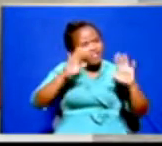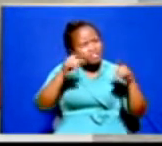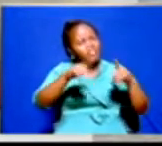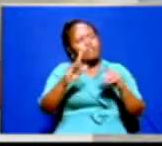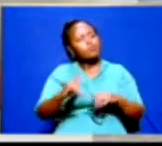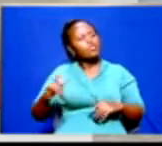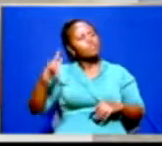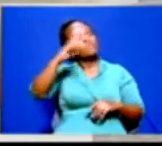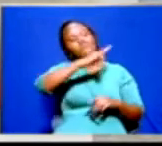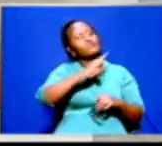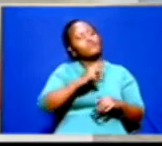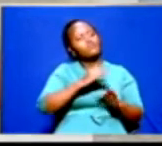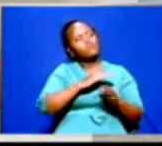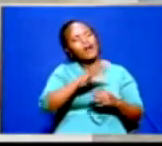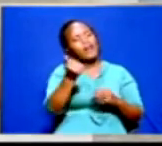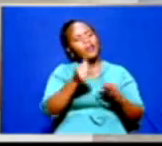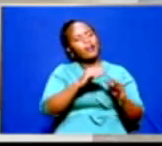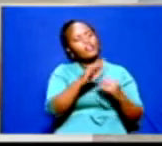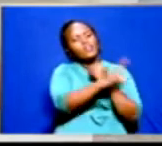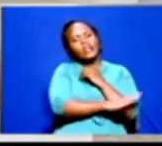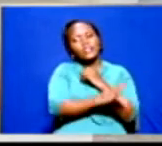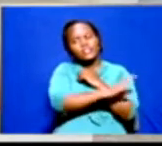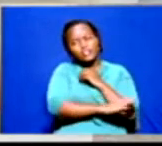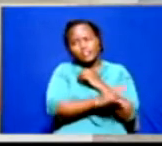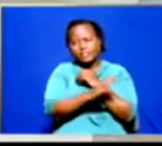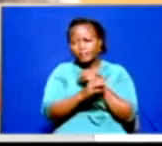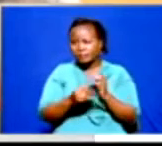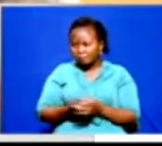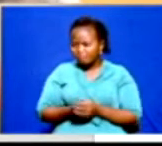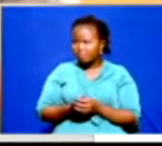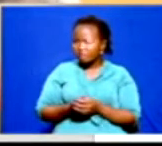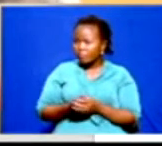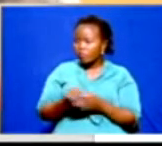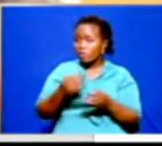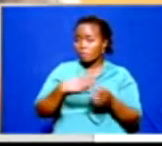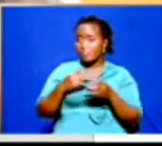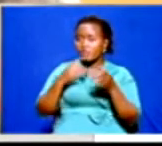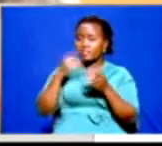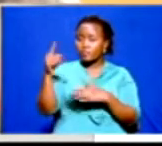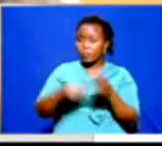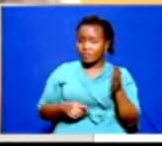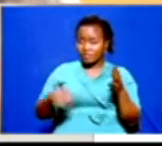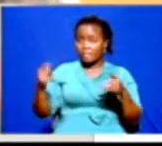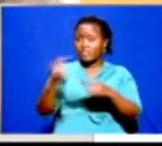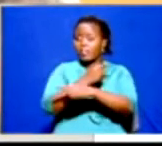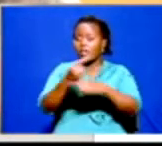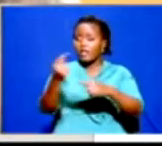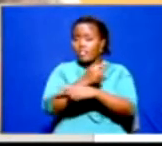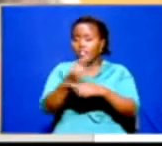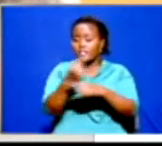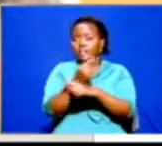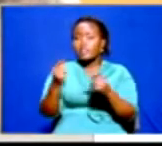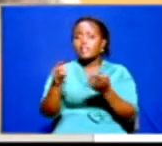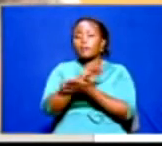Just briefly answer those two questions as we wind up. As I said earlier, that our training is hands-on. And basically that's how